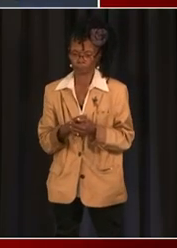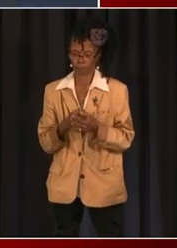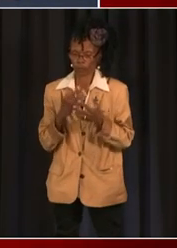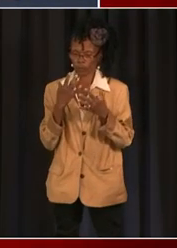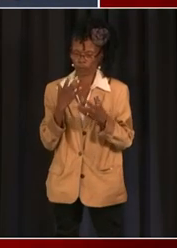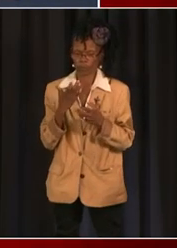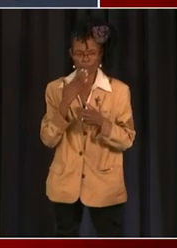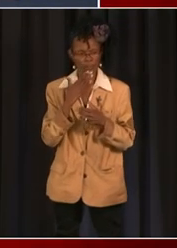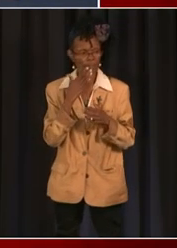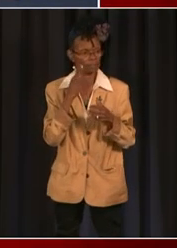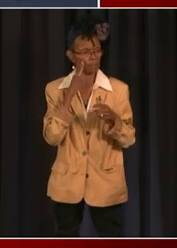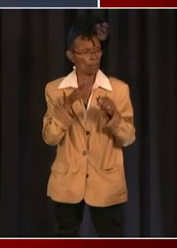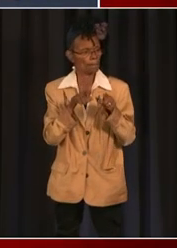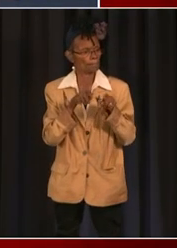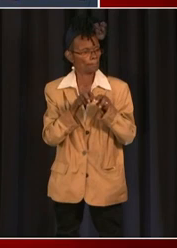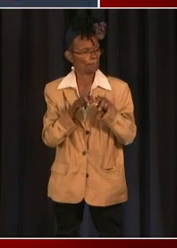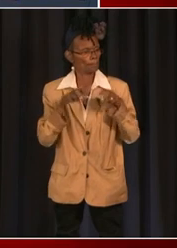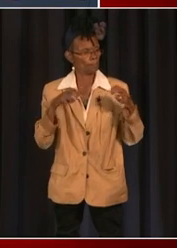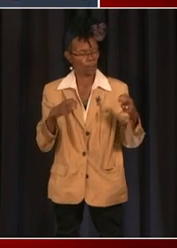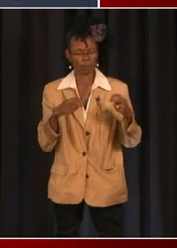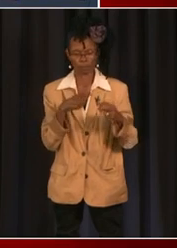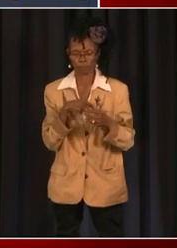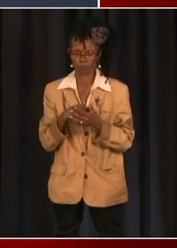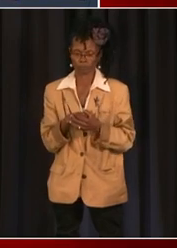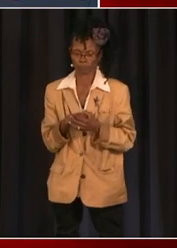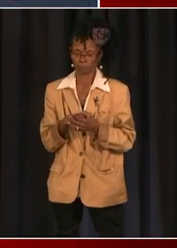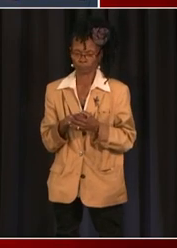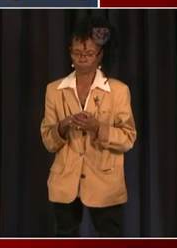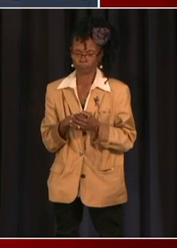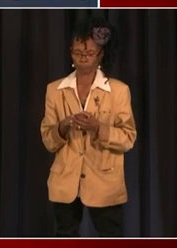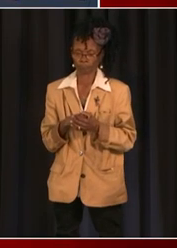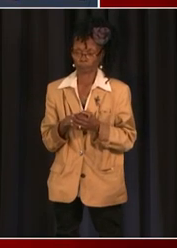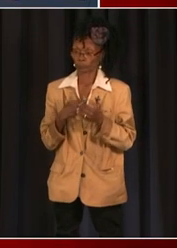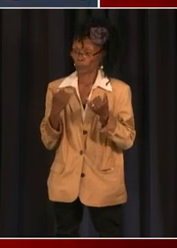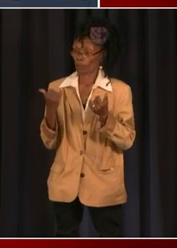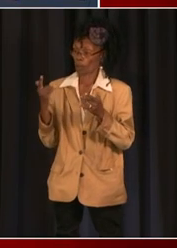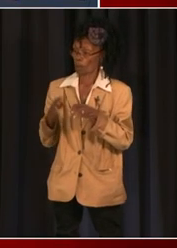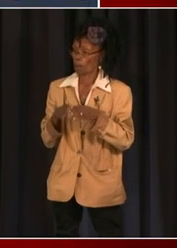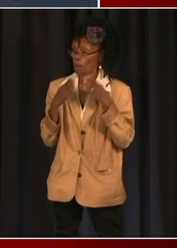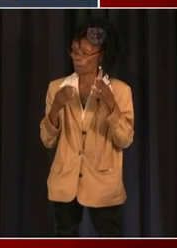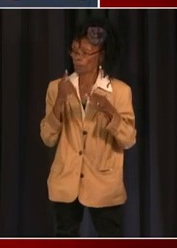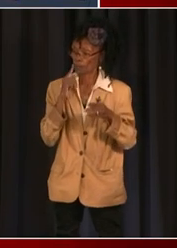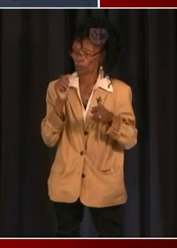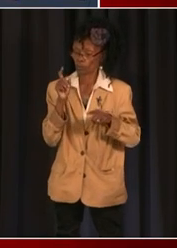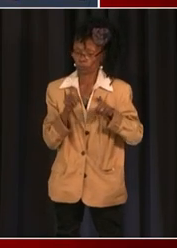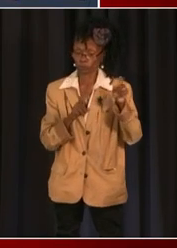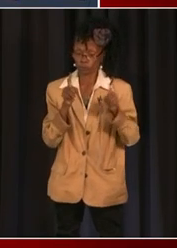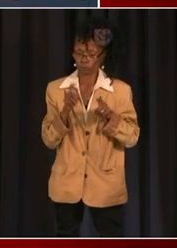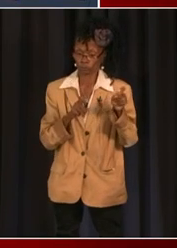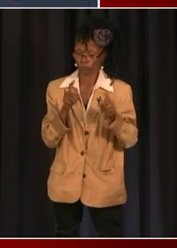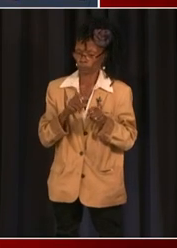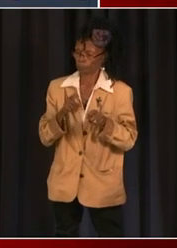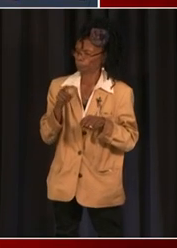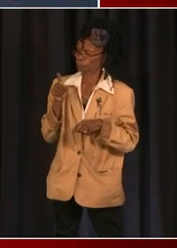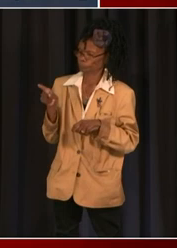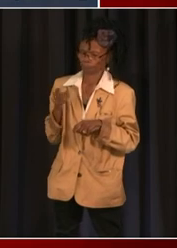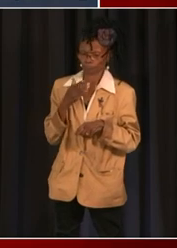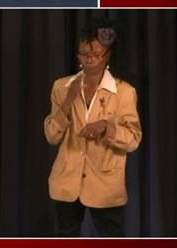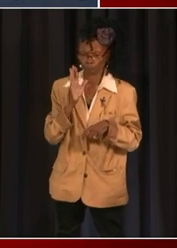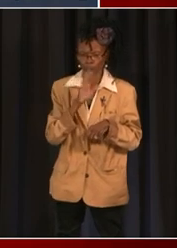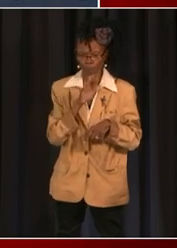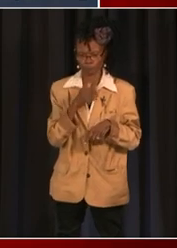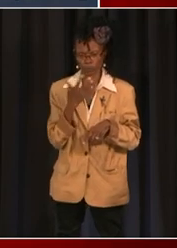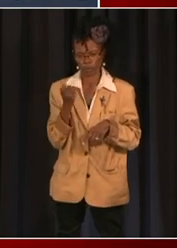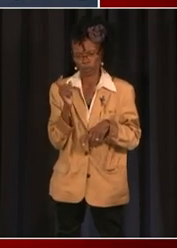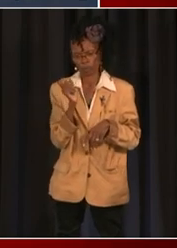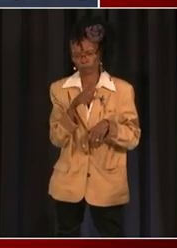team, and we can answer your questions. Yes. Yes, Perry. Yeah, thank you. To start with, I have two